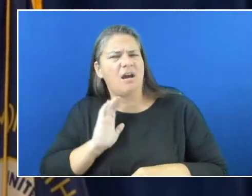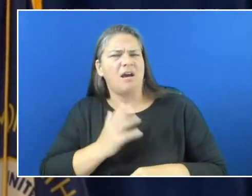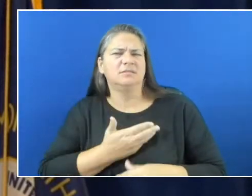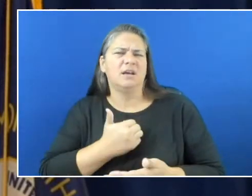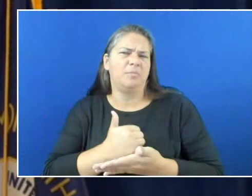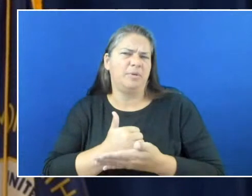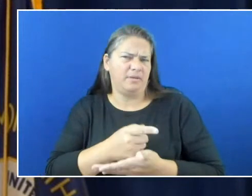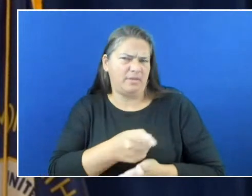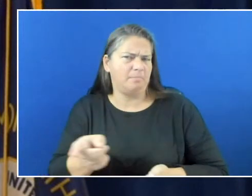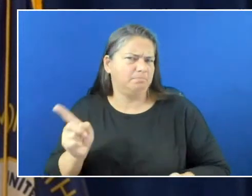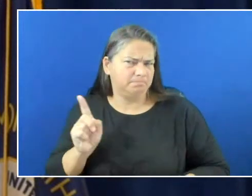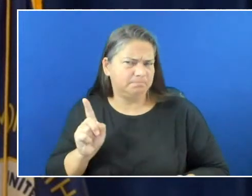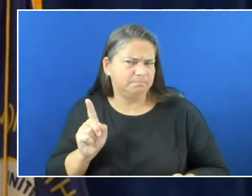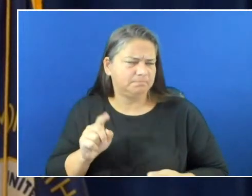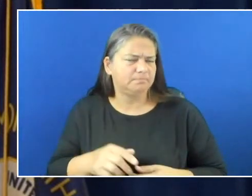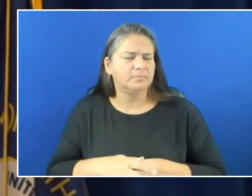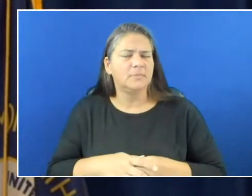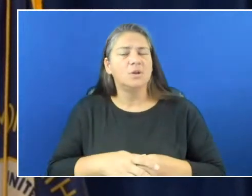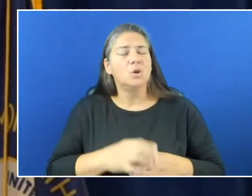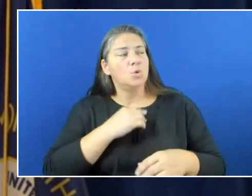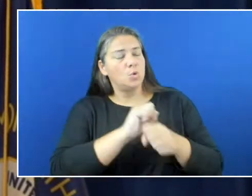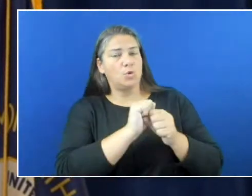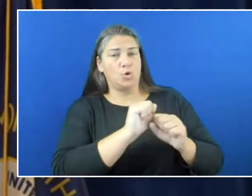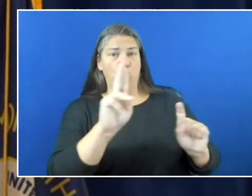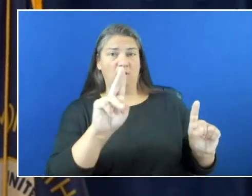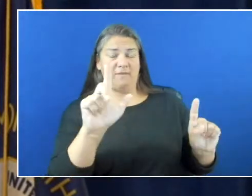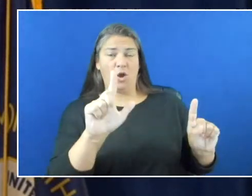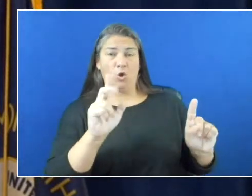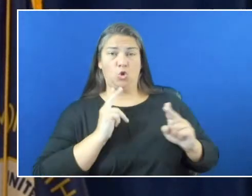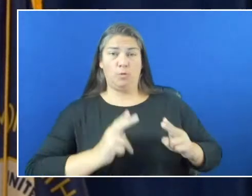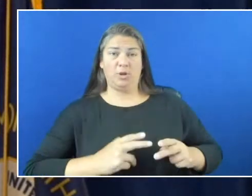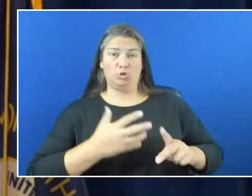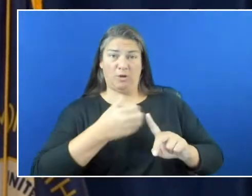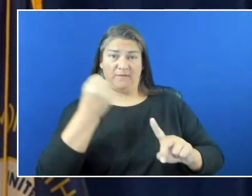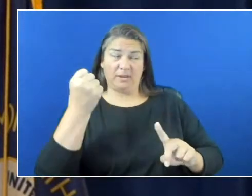We've worked with U of L's Human Trafficking Research Initiative that is doing